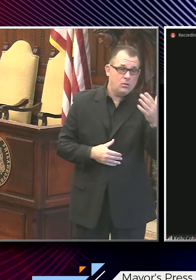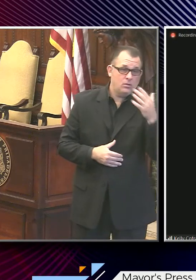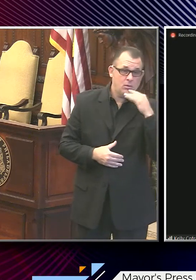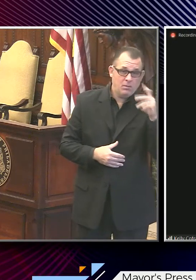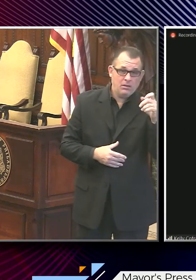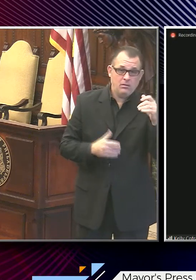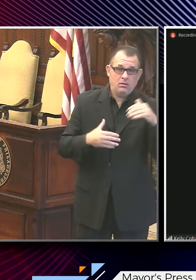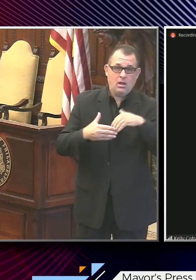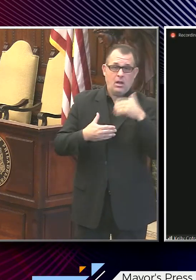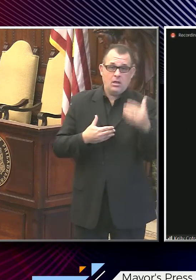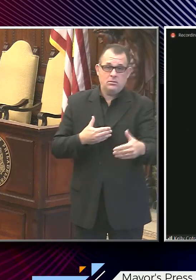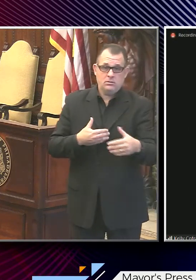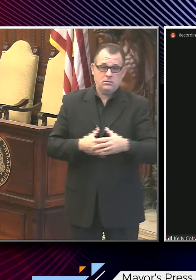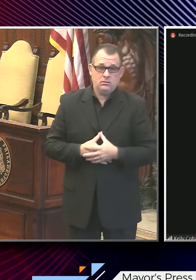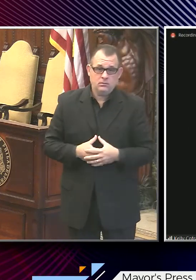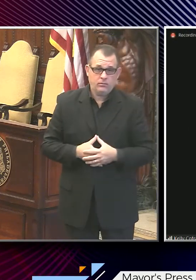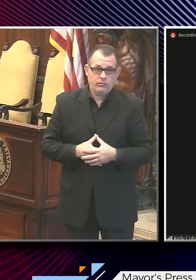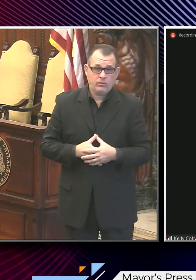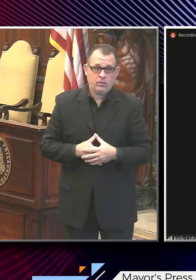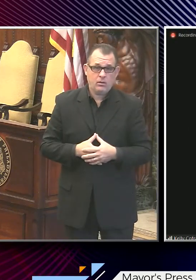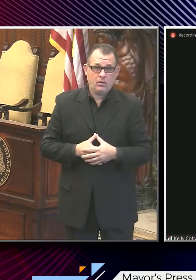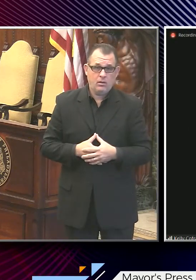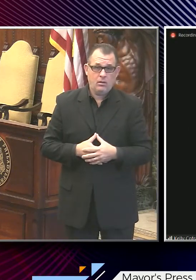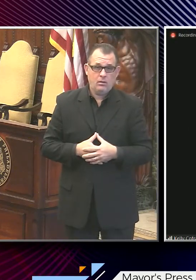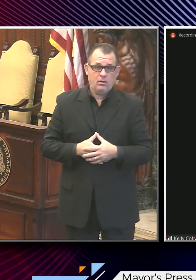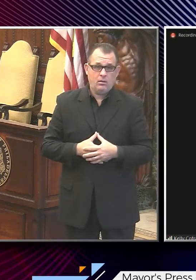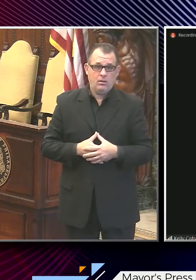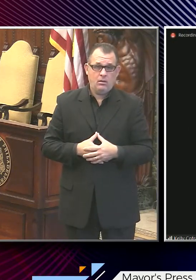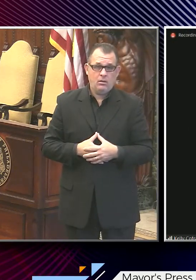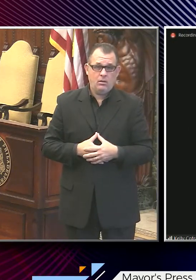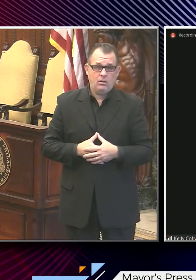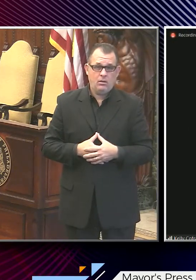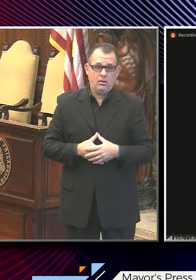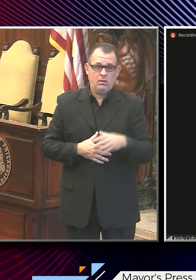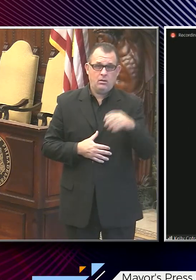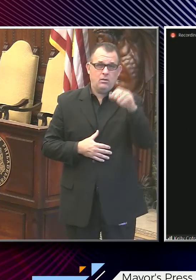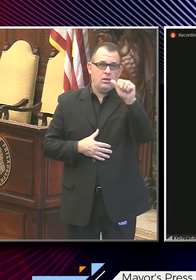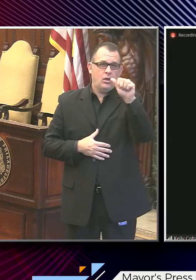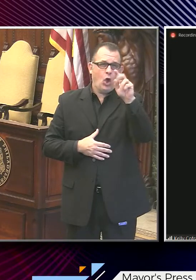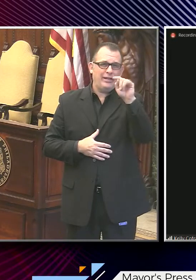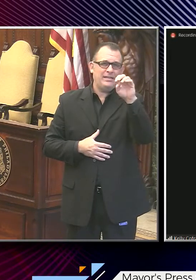going to go now to Argenis Figueroa of Univision.